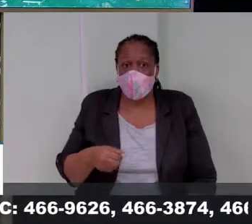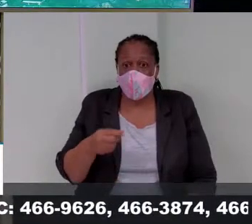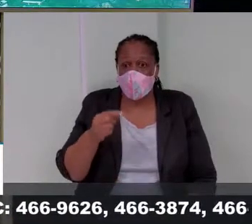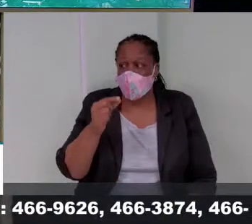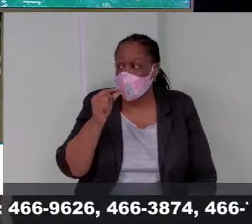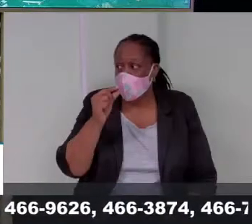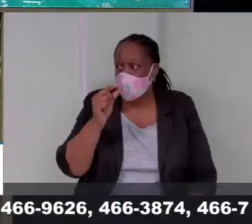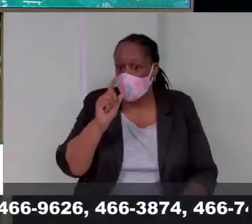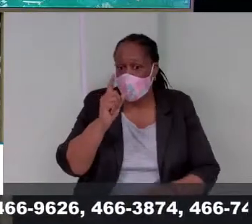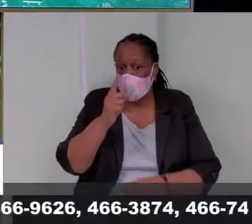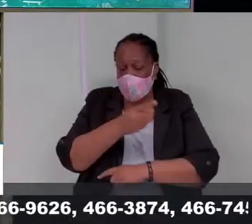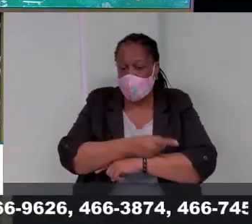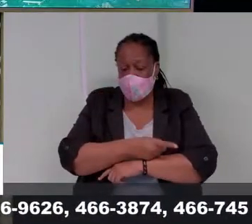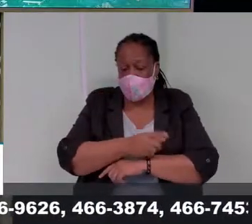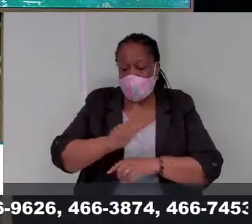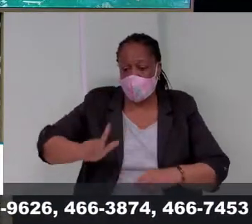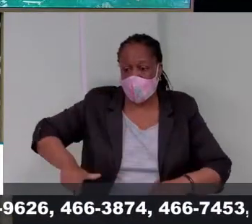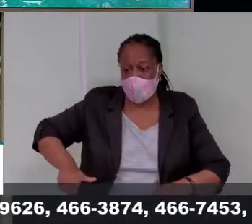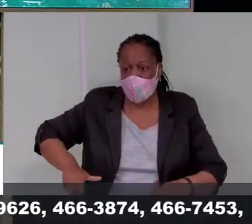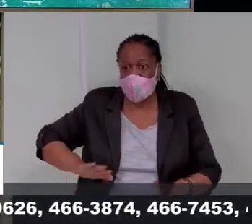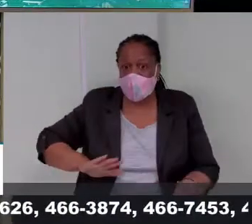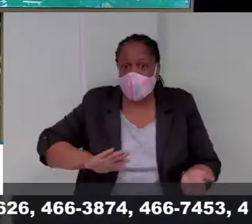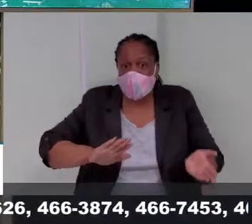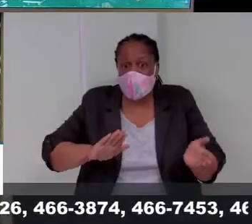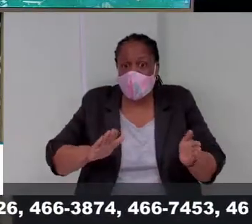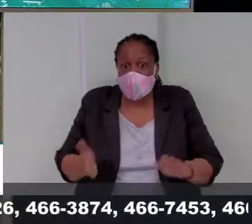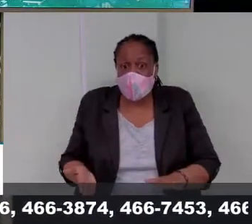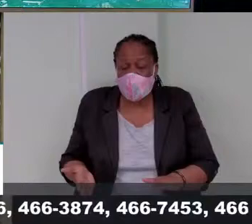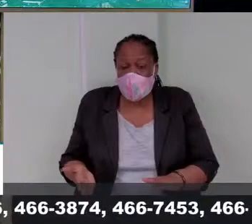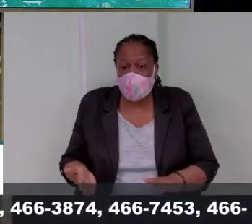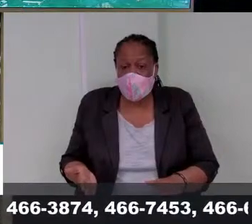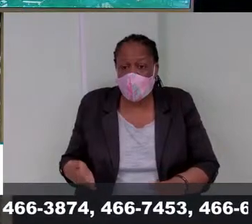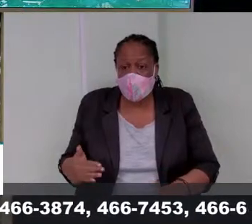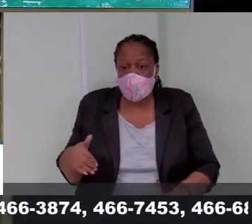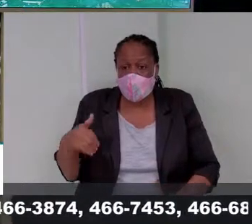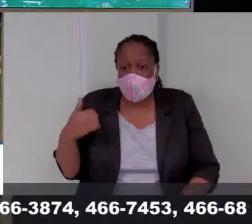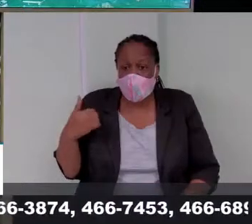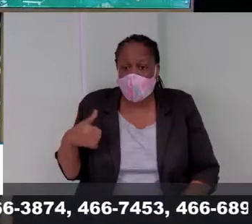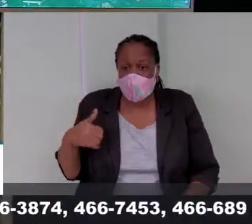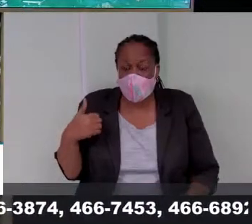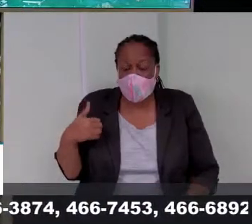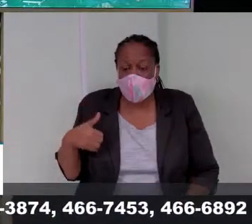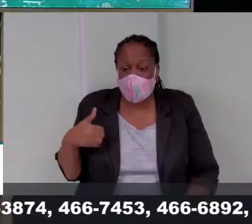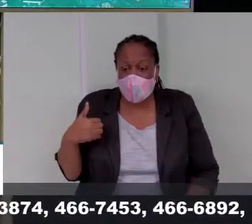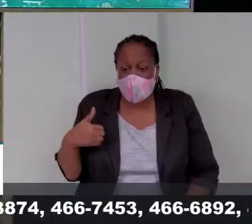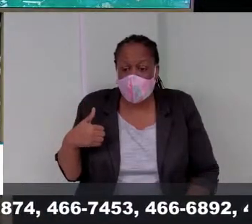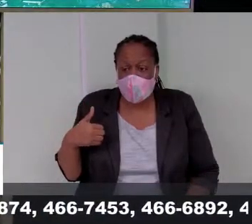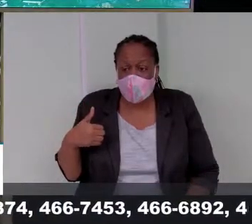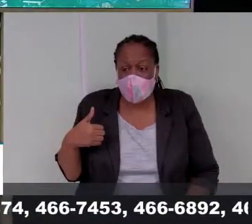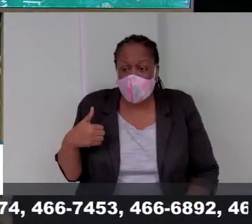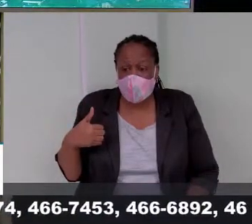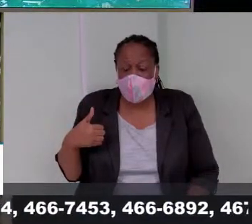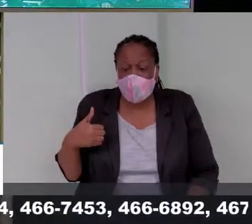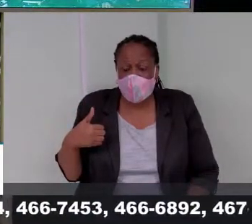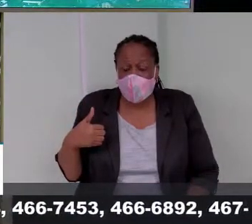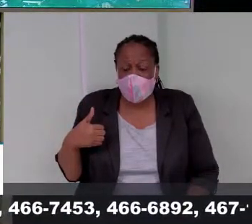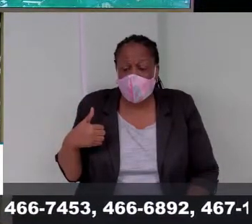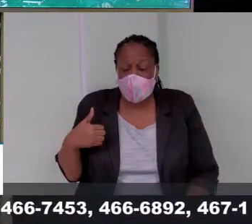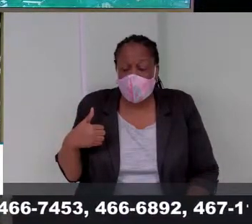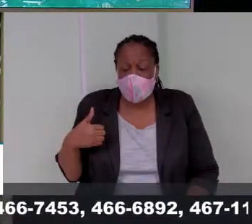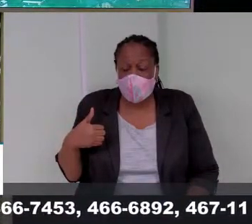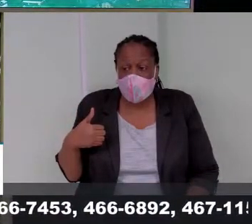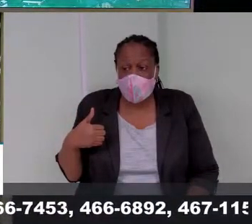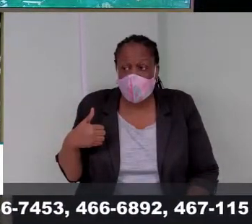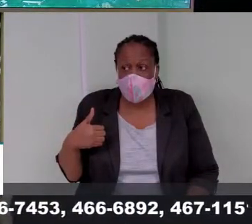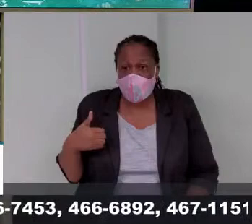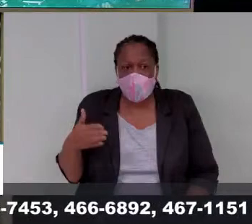Antigua alive. That's the reality and the dynamism of the virus. Why do I need to say this to you? Because